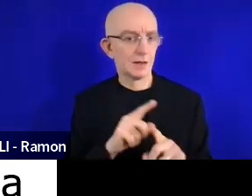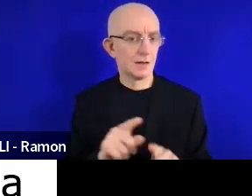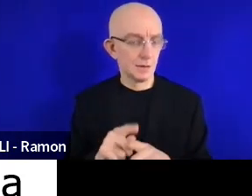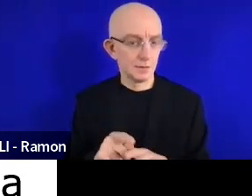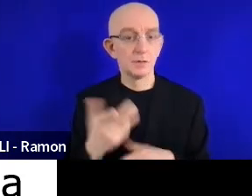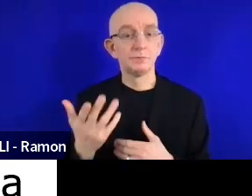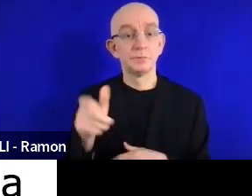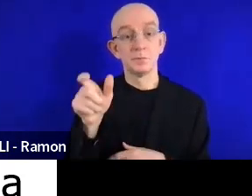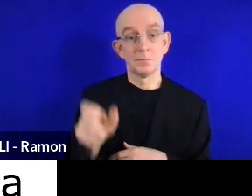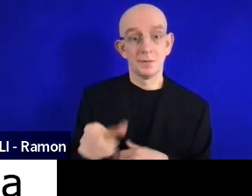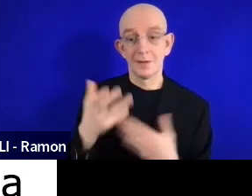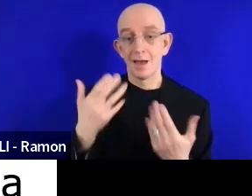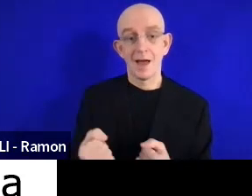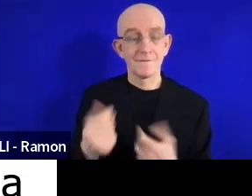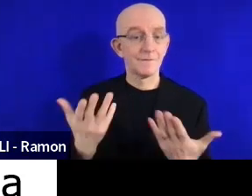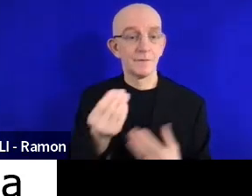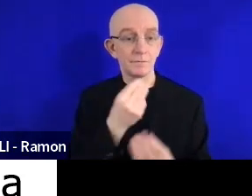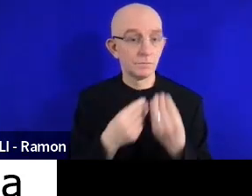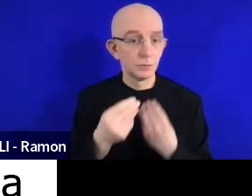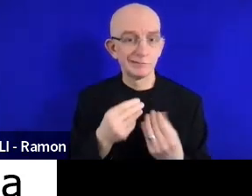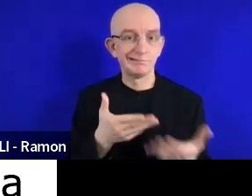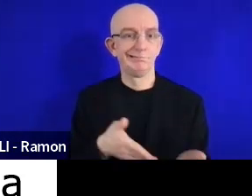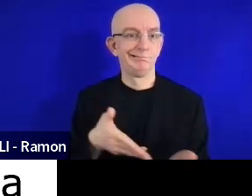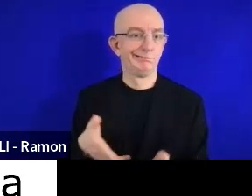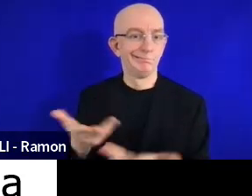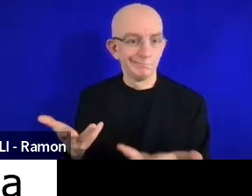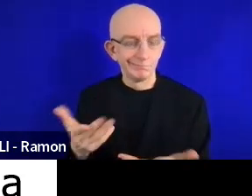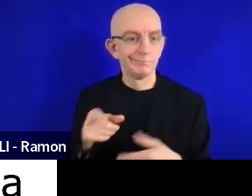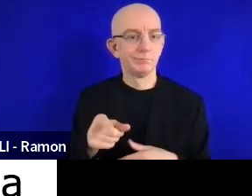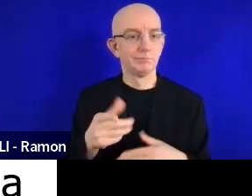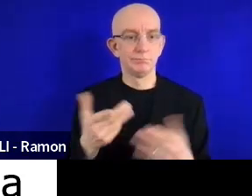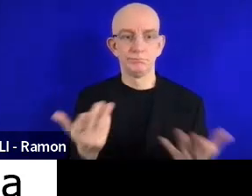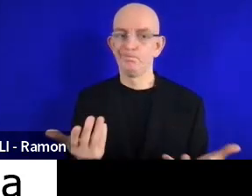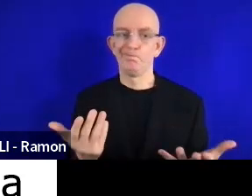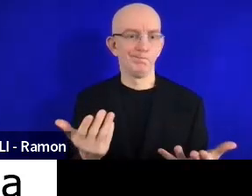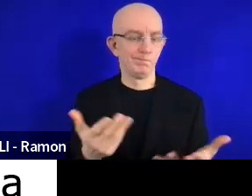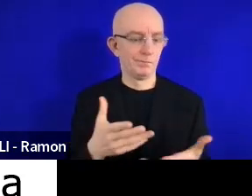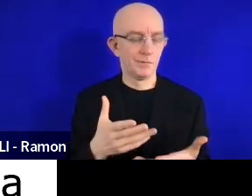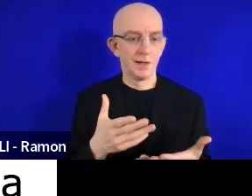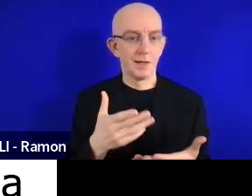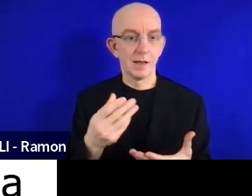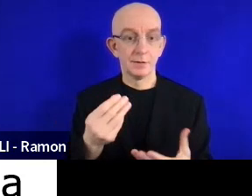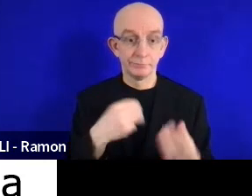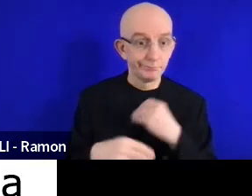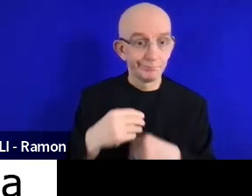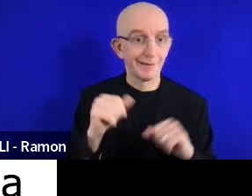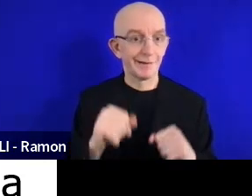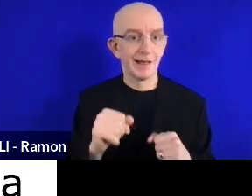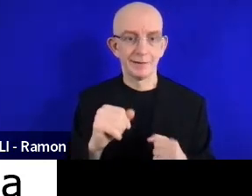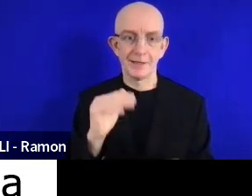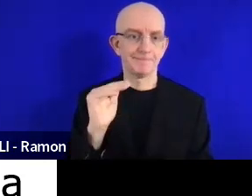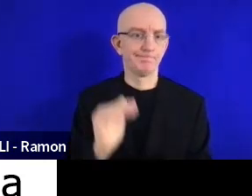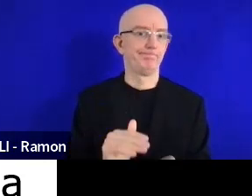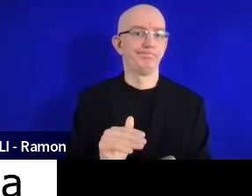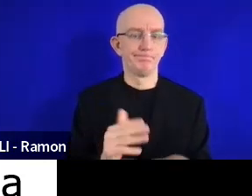abuse, violence, aging with disability, among others. And the poverty drivers